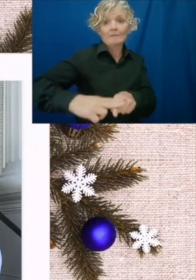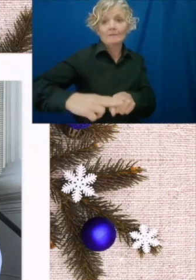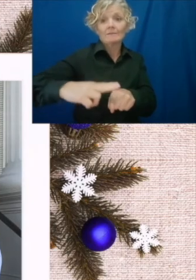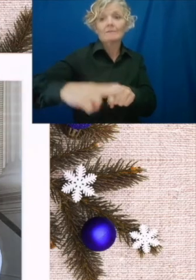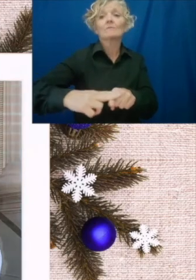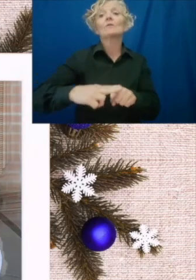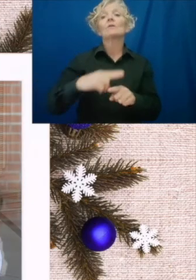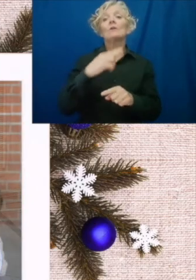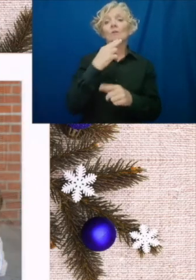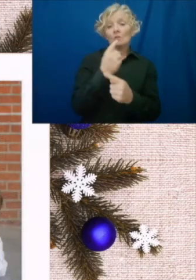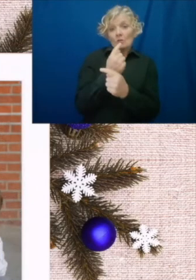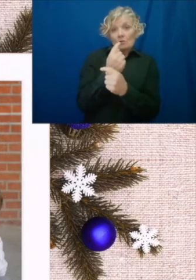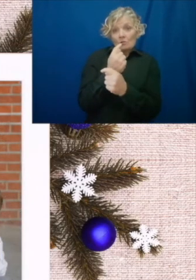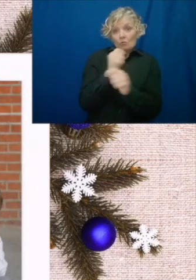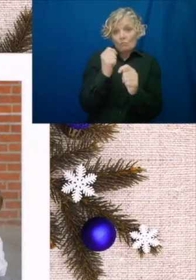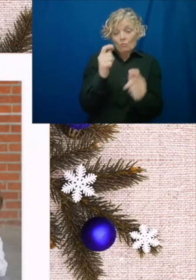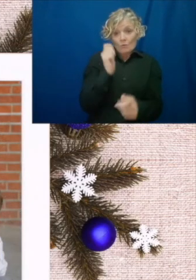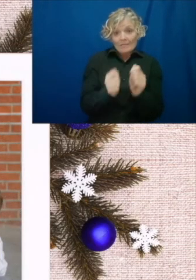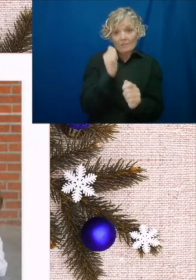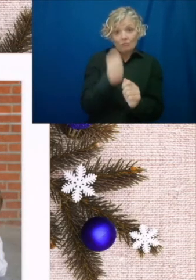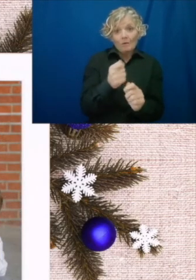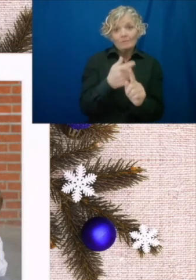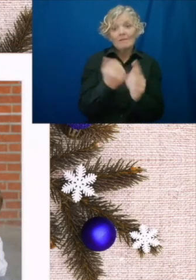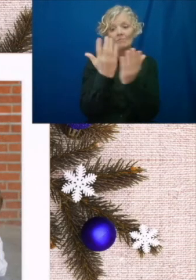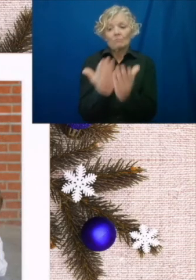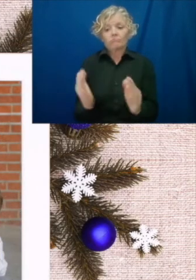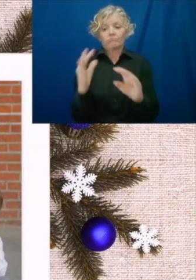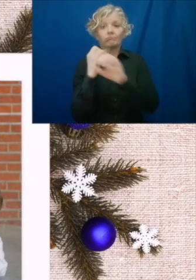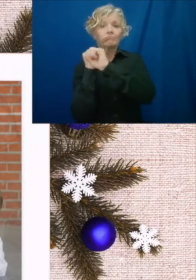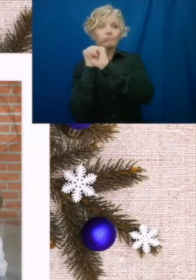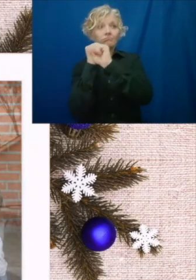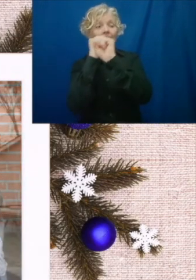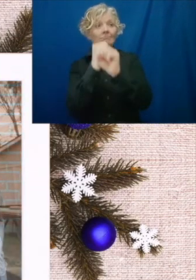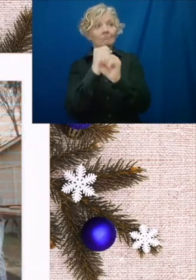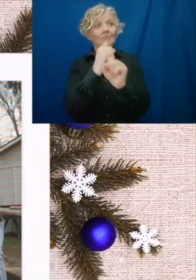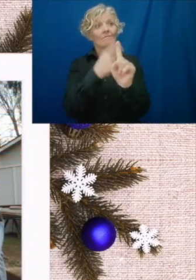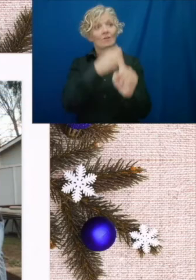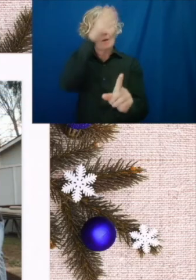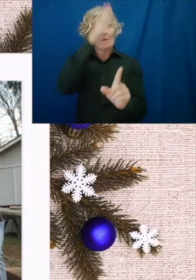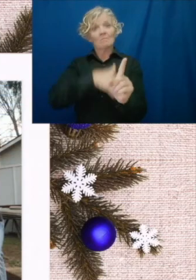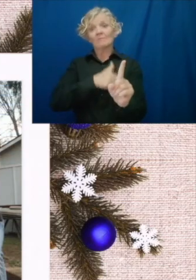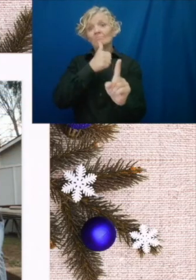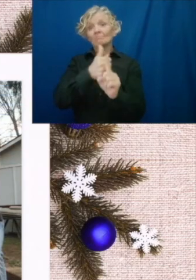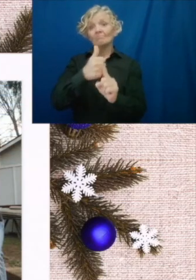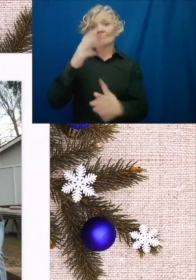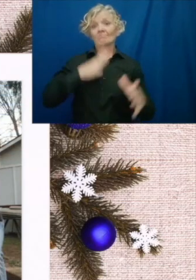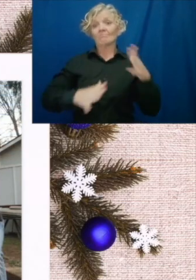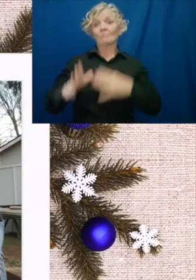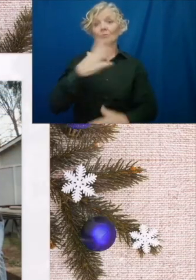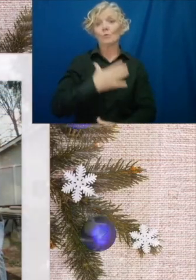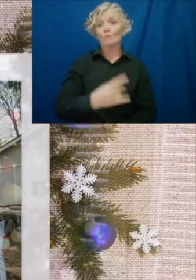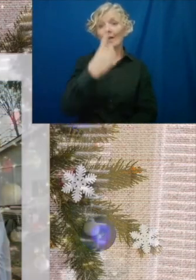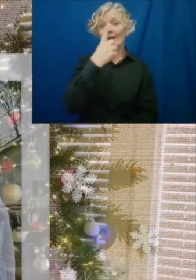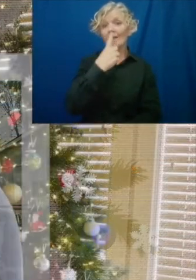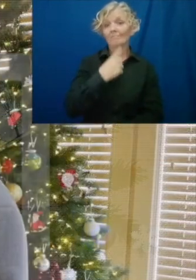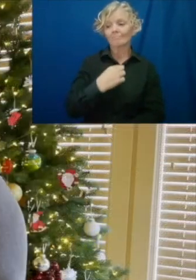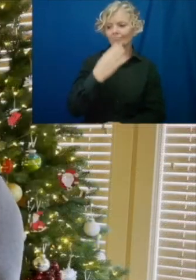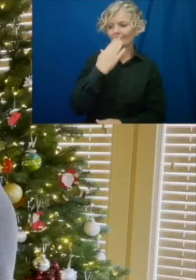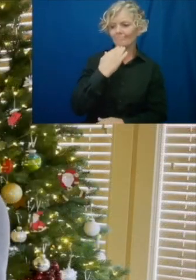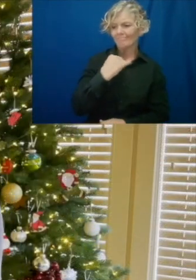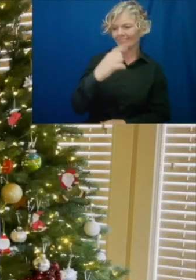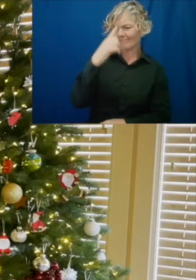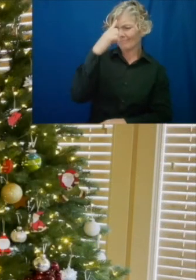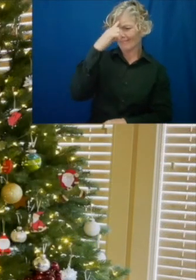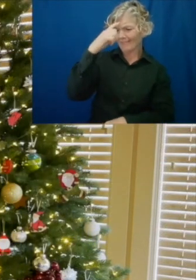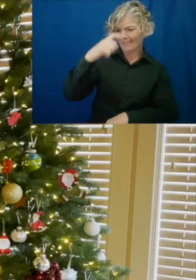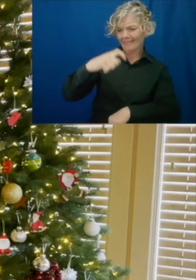little toy drums coming from a sack carried by a man dressed in white and red.